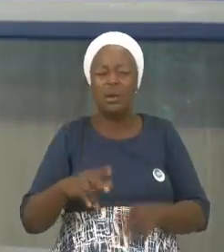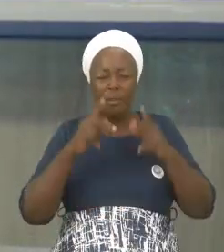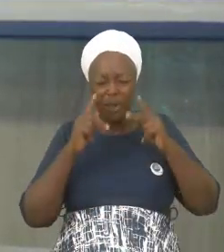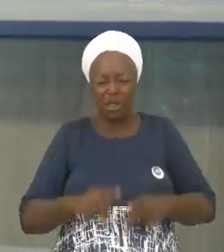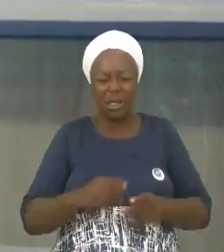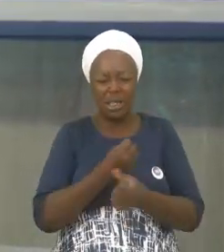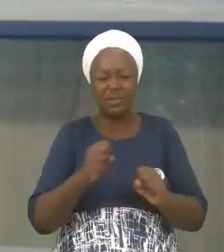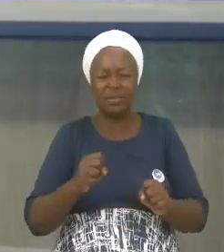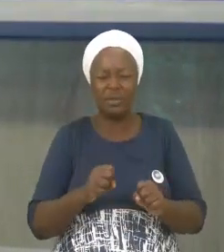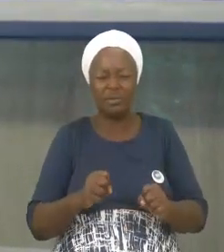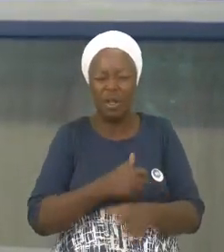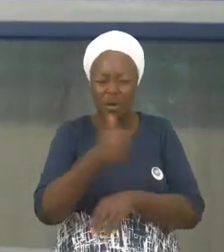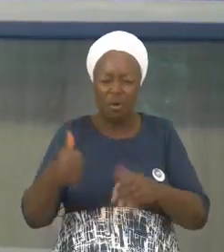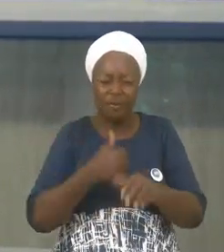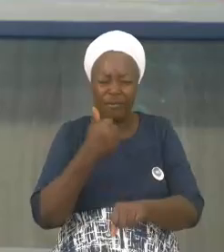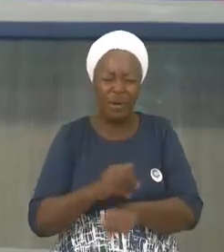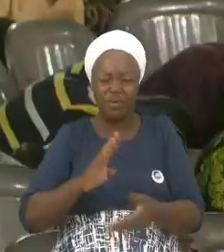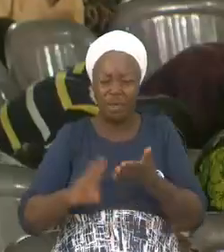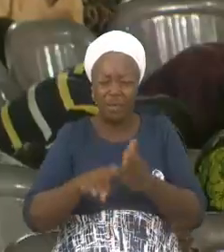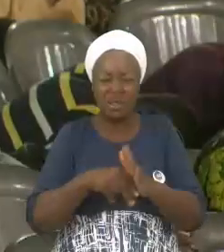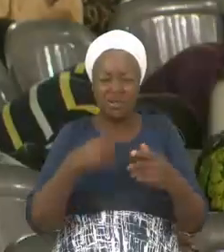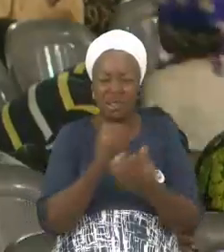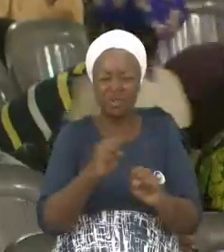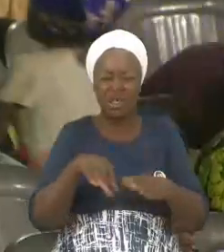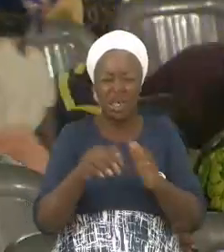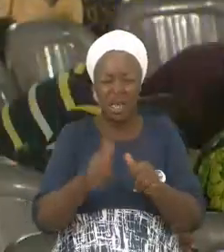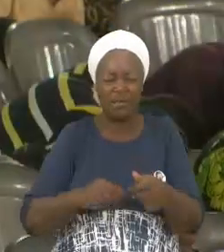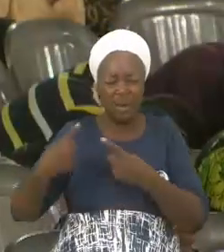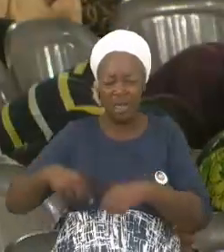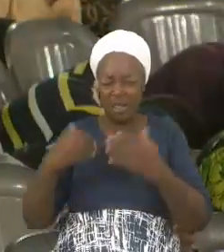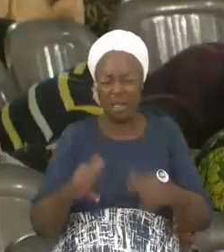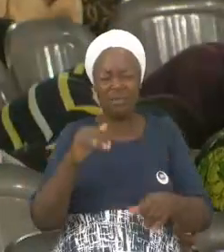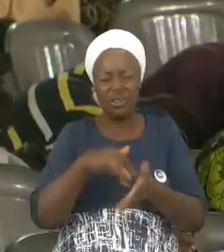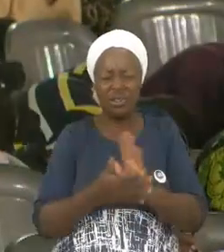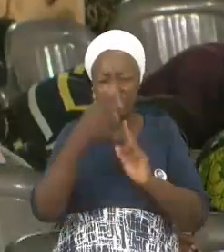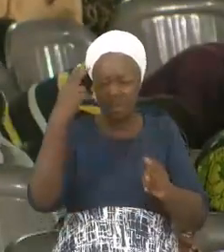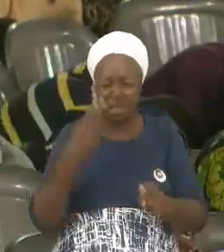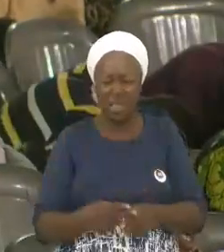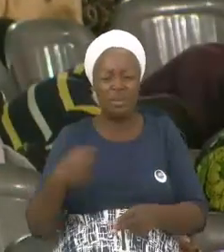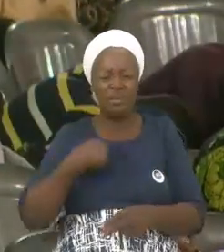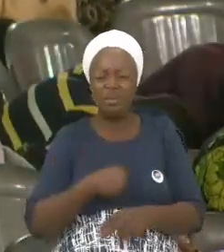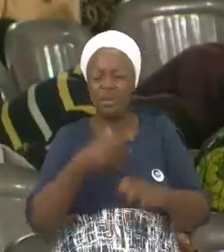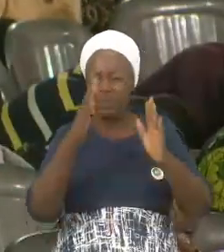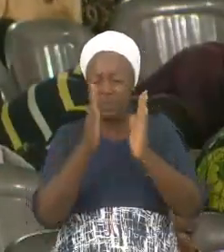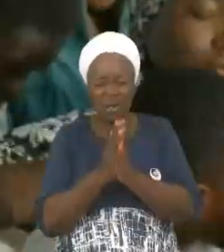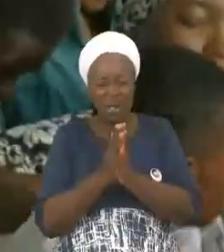and salvation in every heart right now. In Jesus' name we